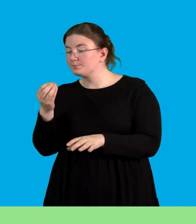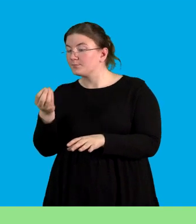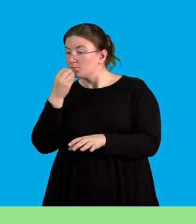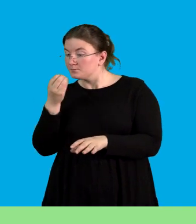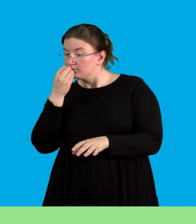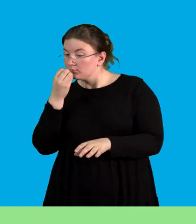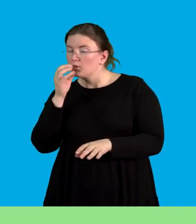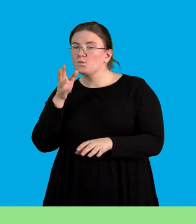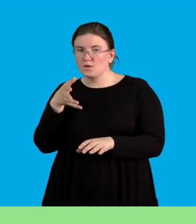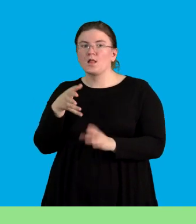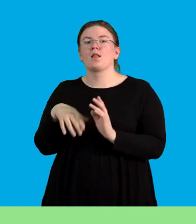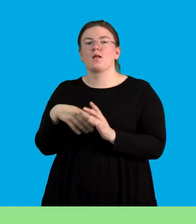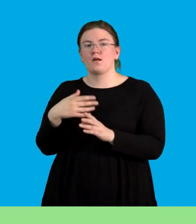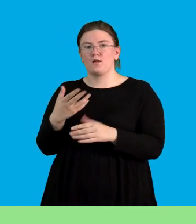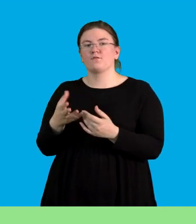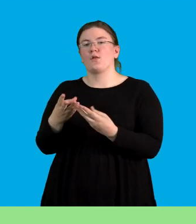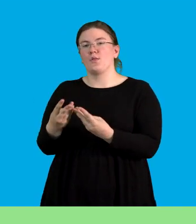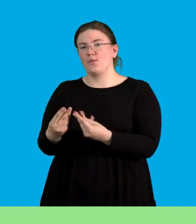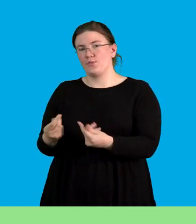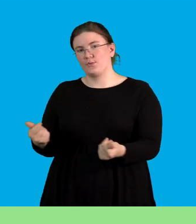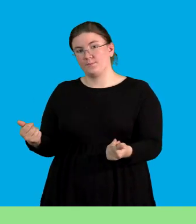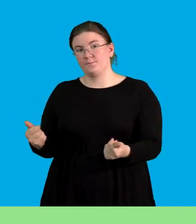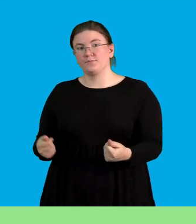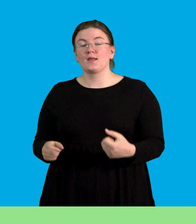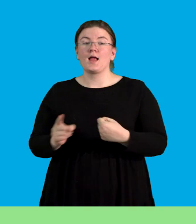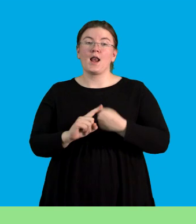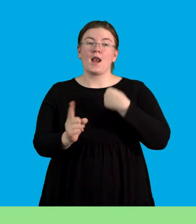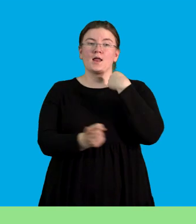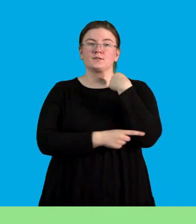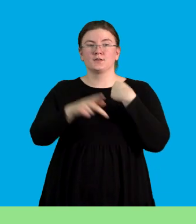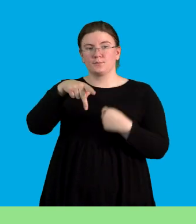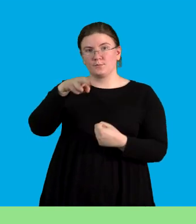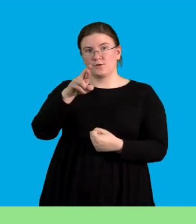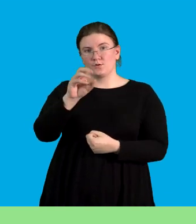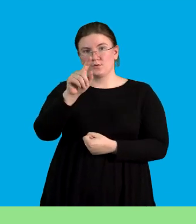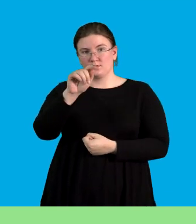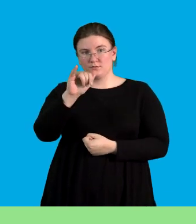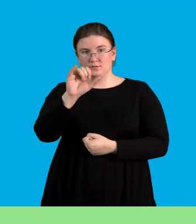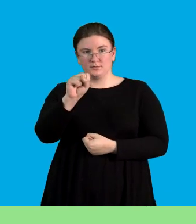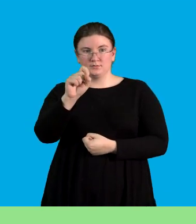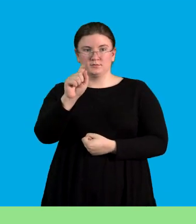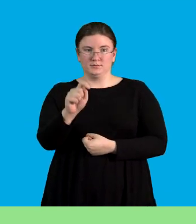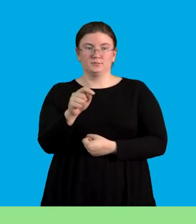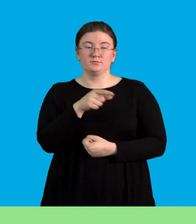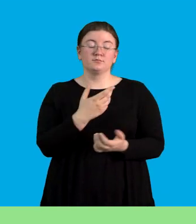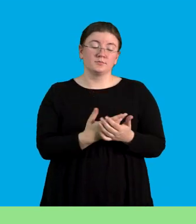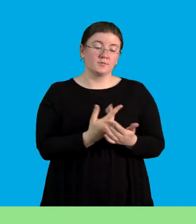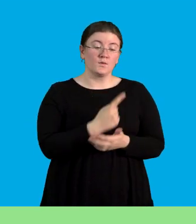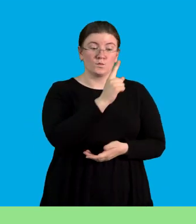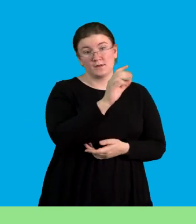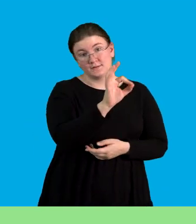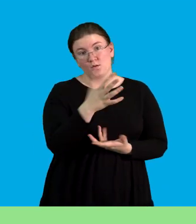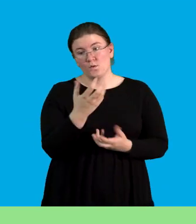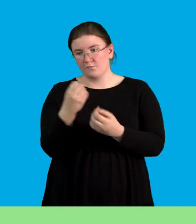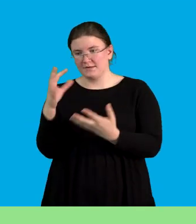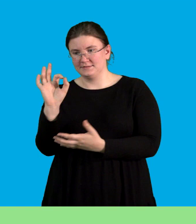And then lastly, our 4th group of microorganisms includes protists. These can either be unicellular